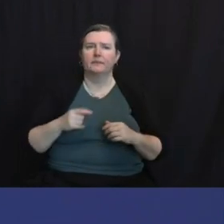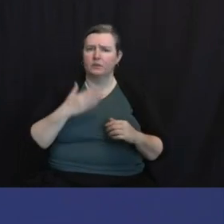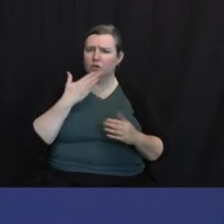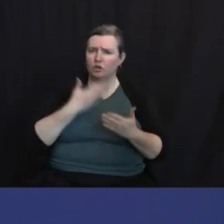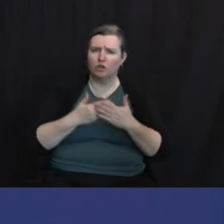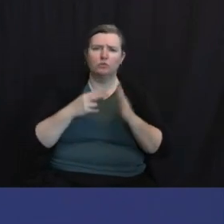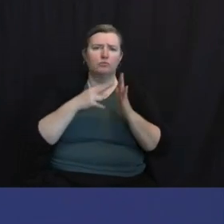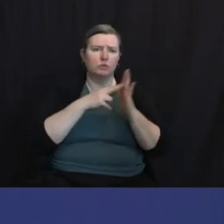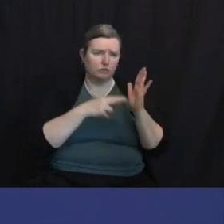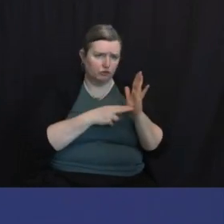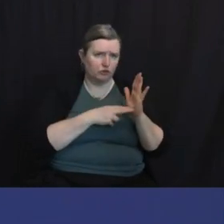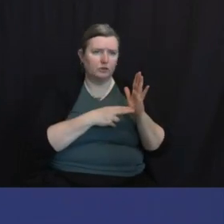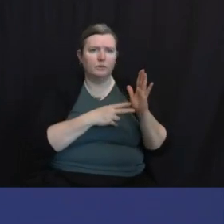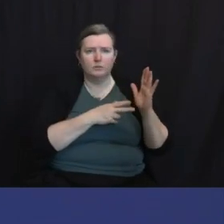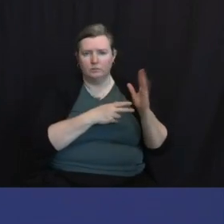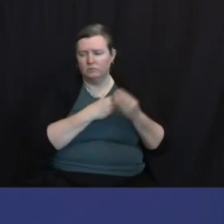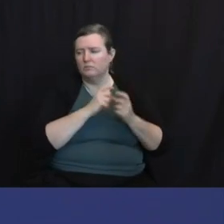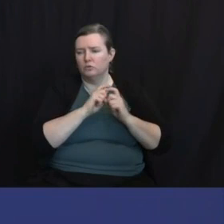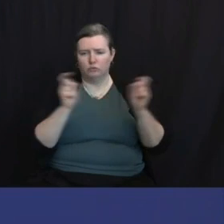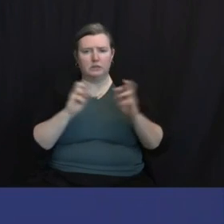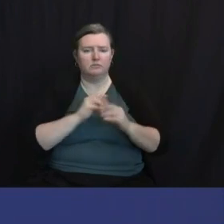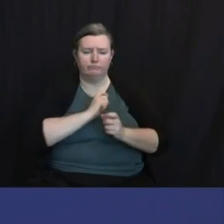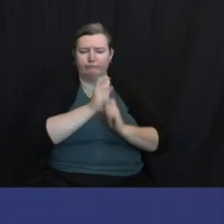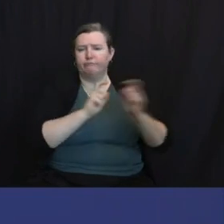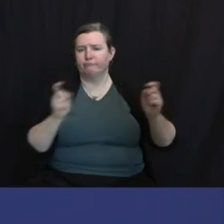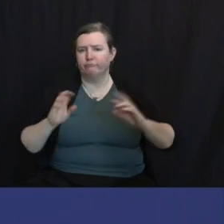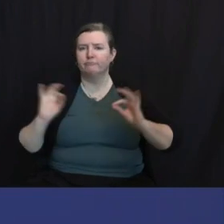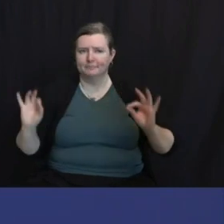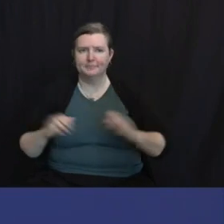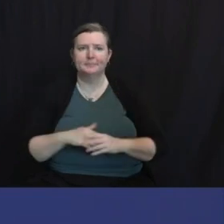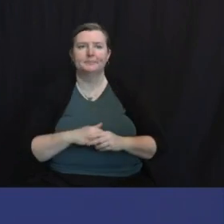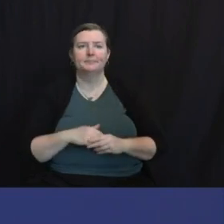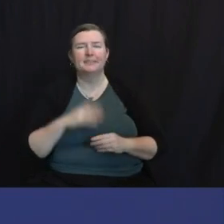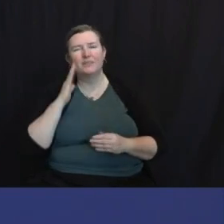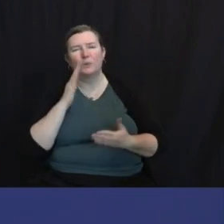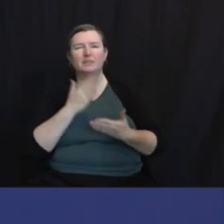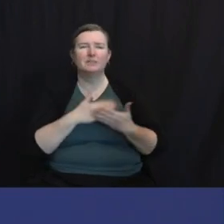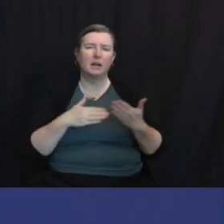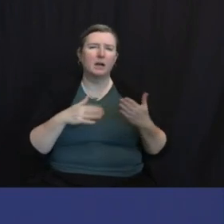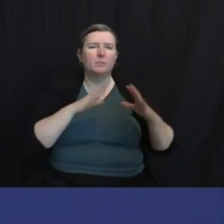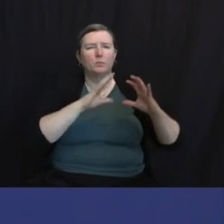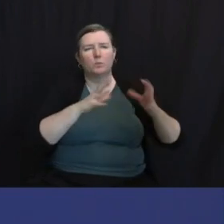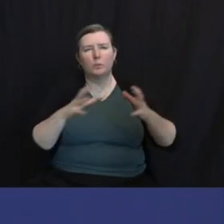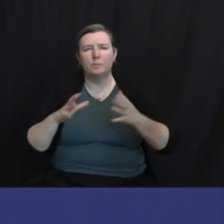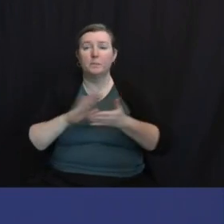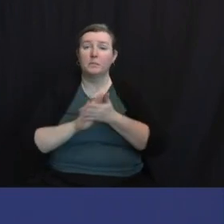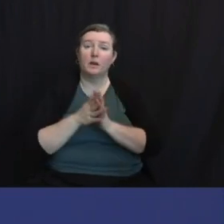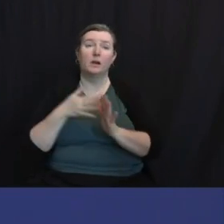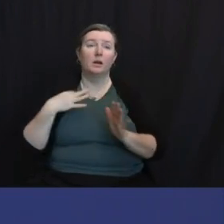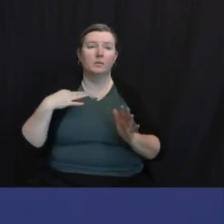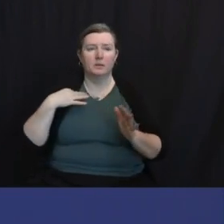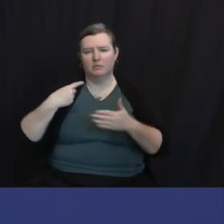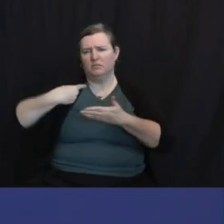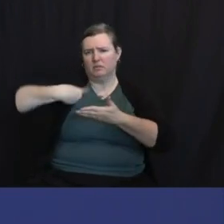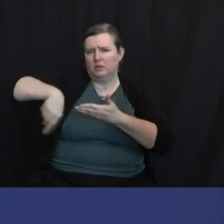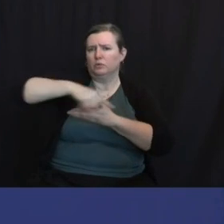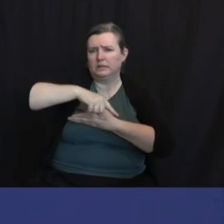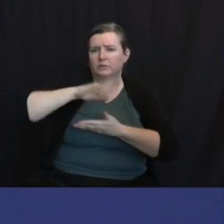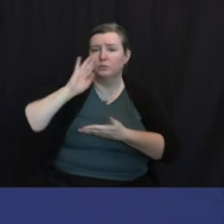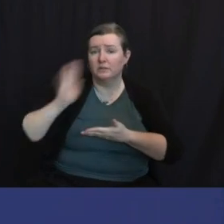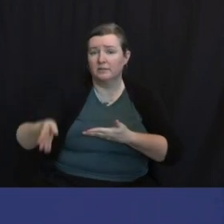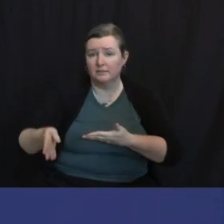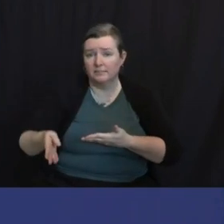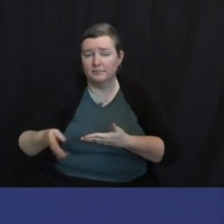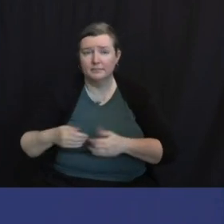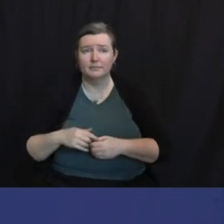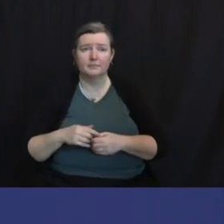of the supply-demand imbalance. We know there are groups who are eligible a week from Monday, March 29th, who would have liked to have been eligible this